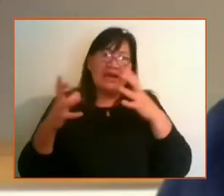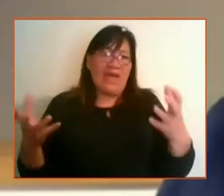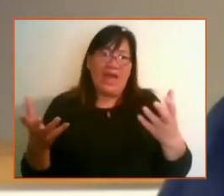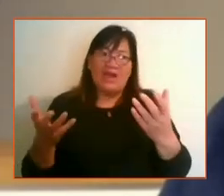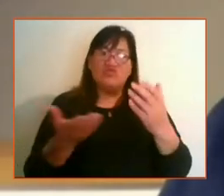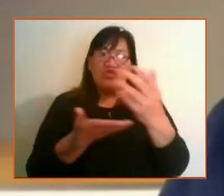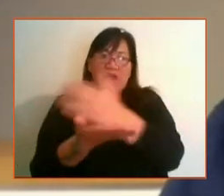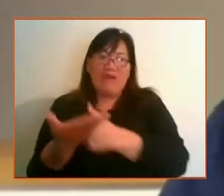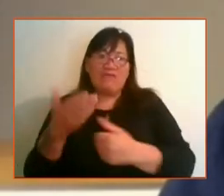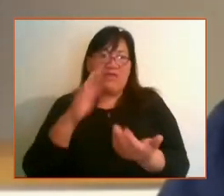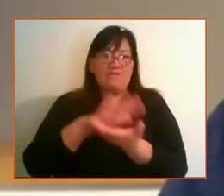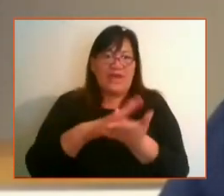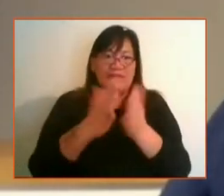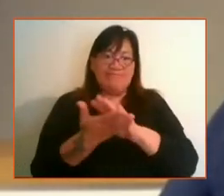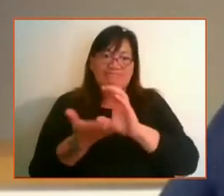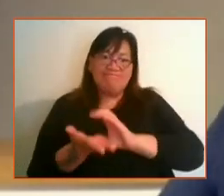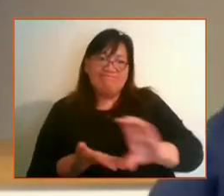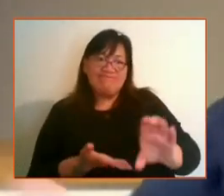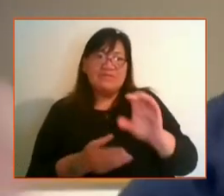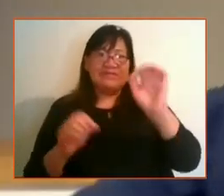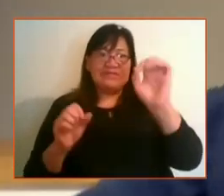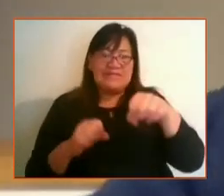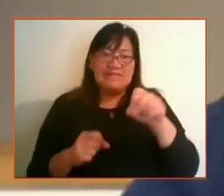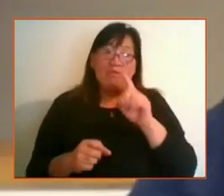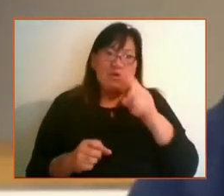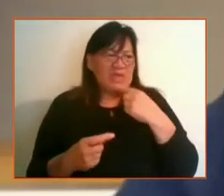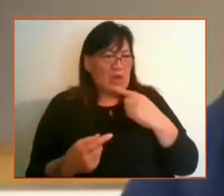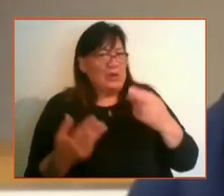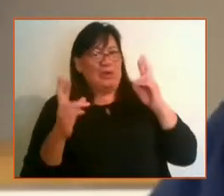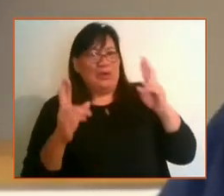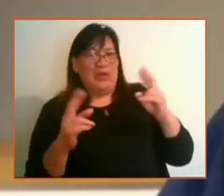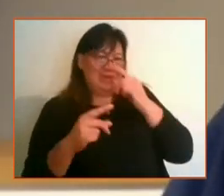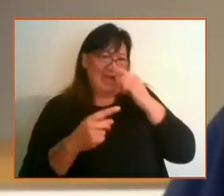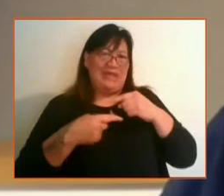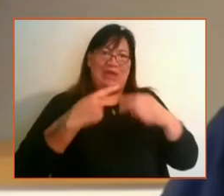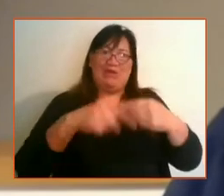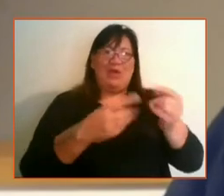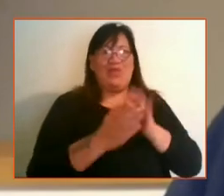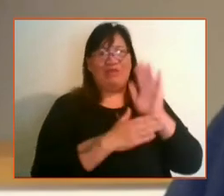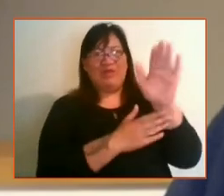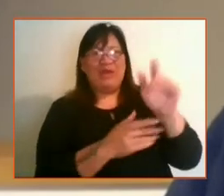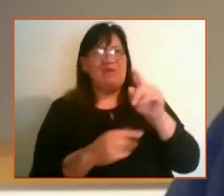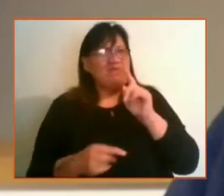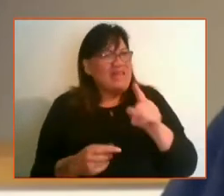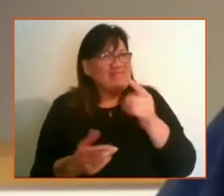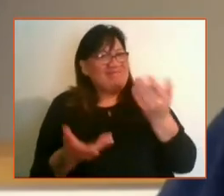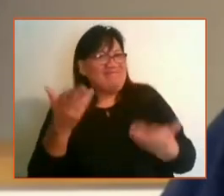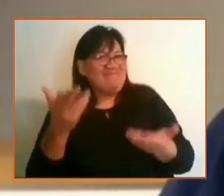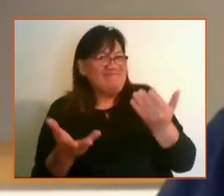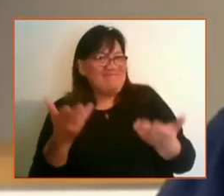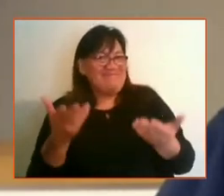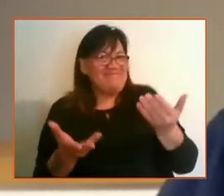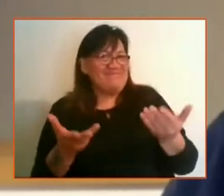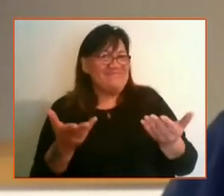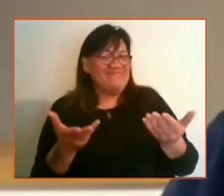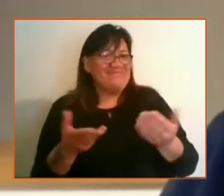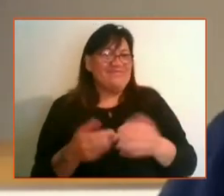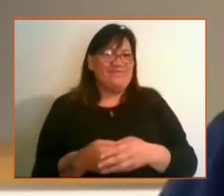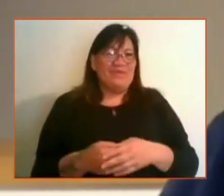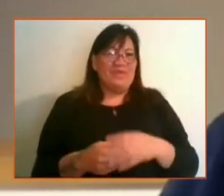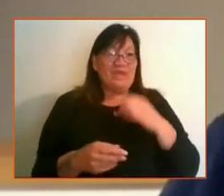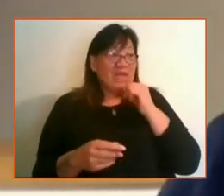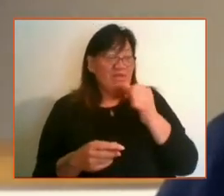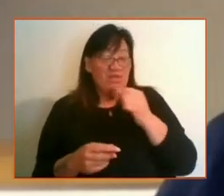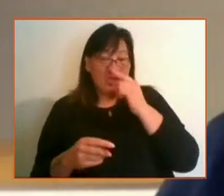established, and everybody talks about, let's hope that can continue on in the future, but that's going to be dependent on us actually having a